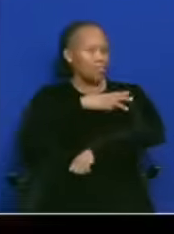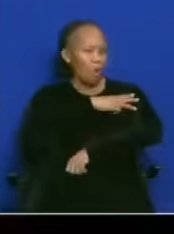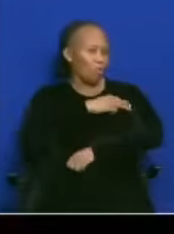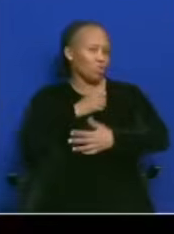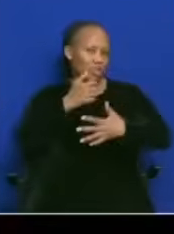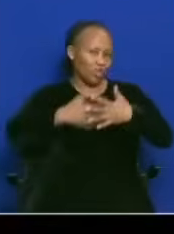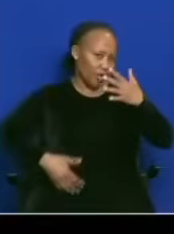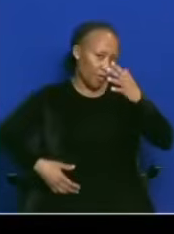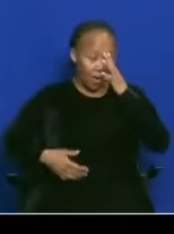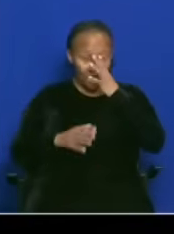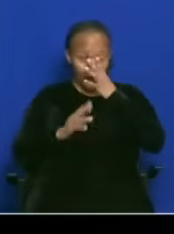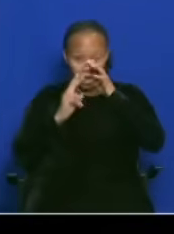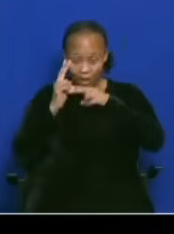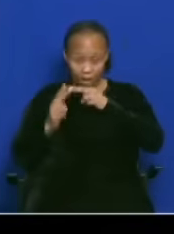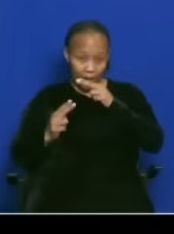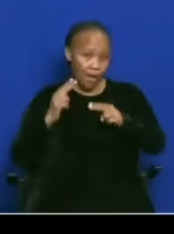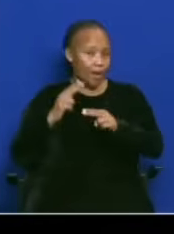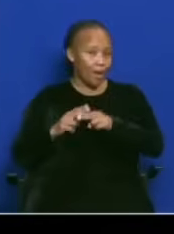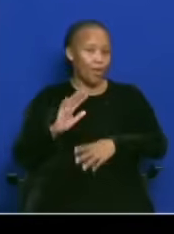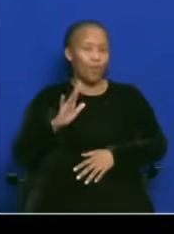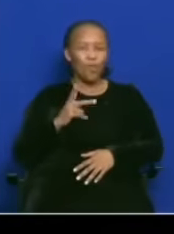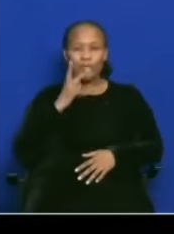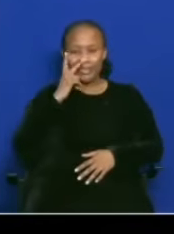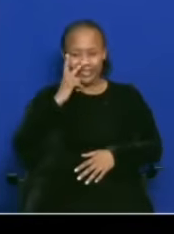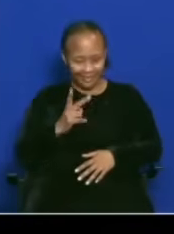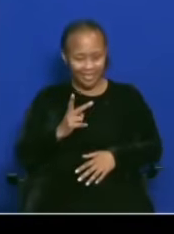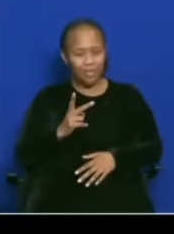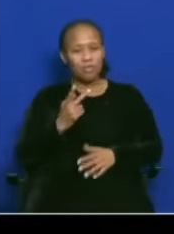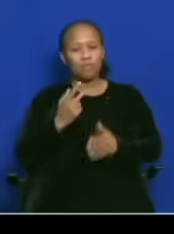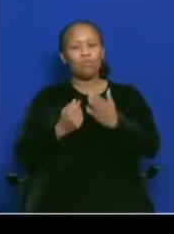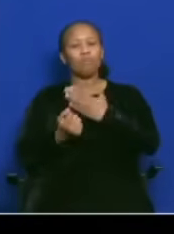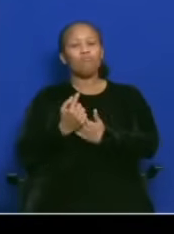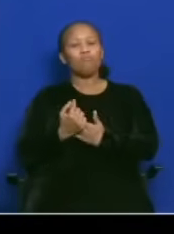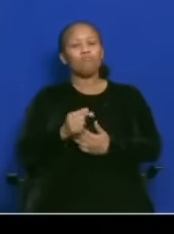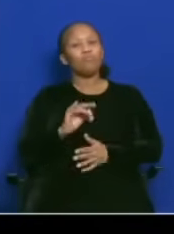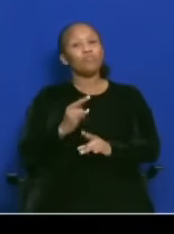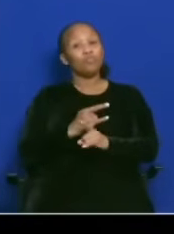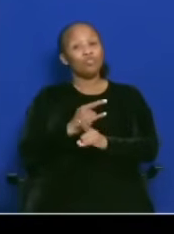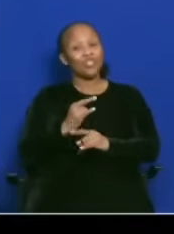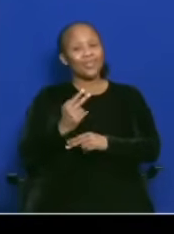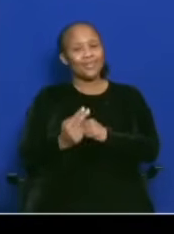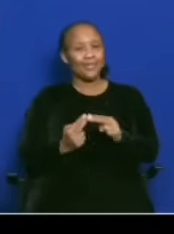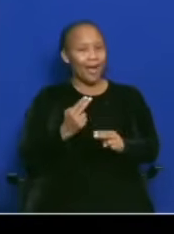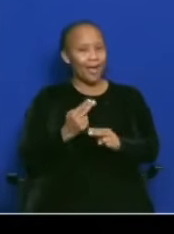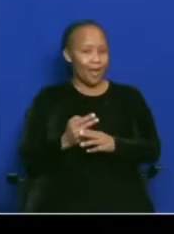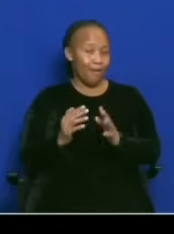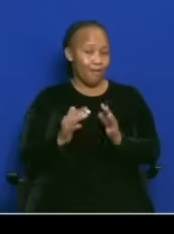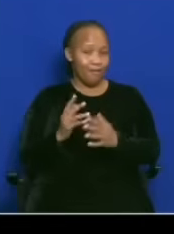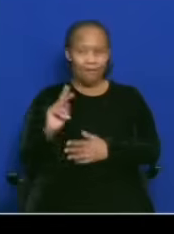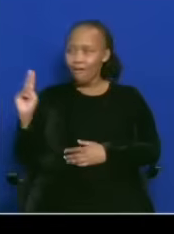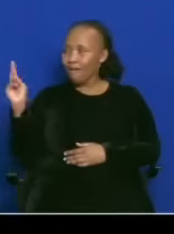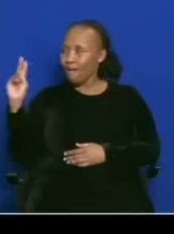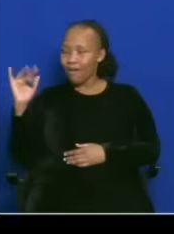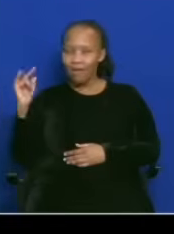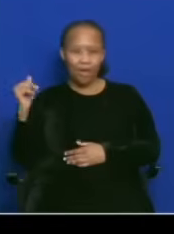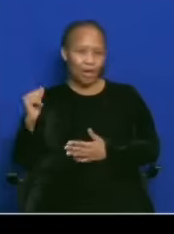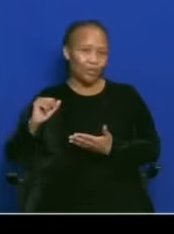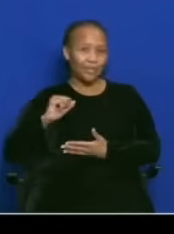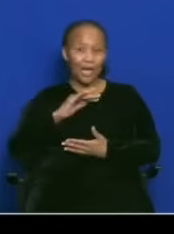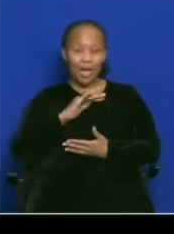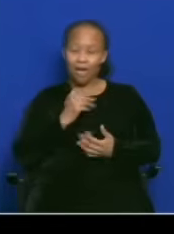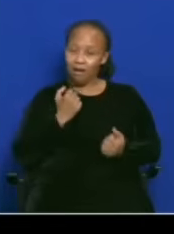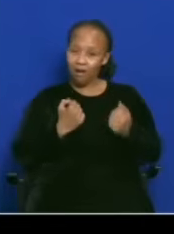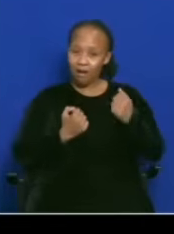again elsewhere in the chats. It's where General Khan sends his vehicles to Mr. Valley for it to